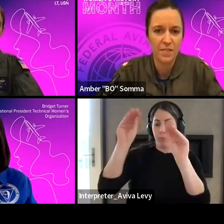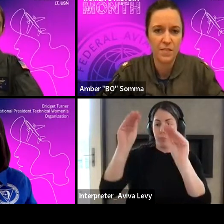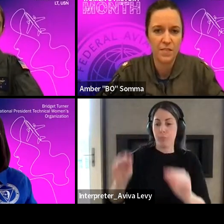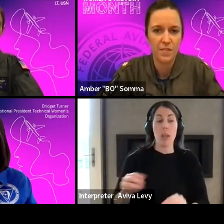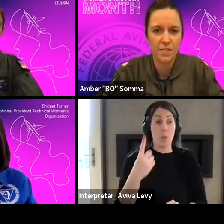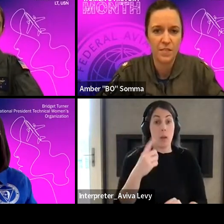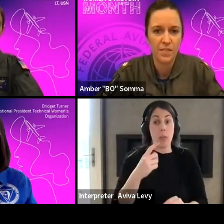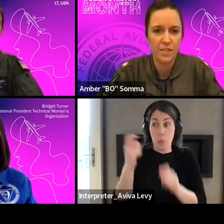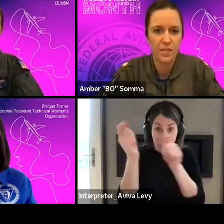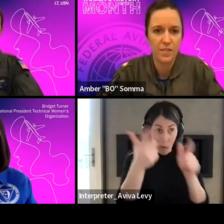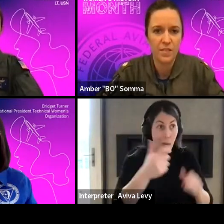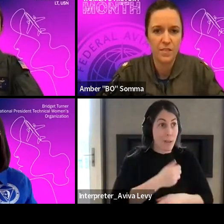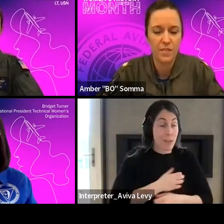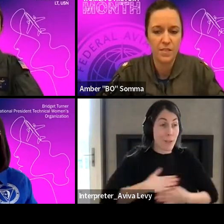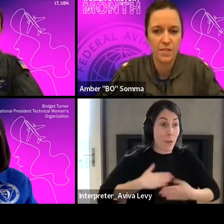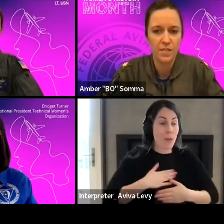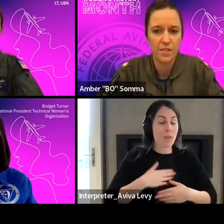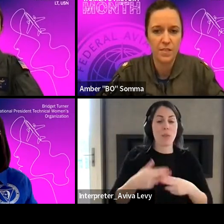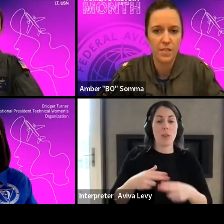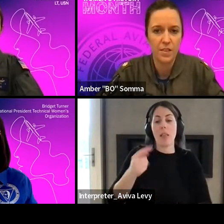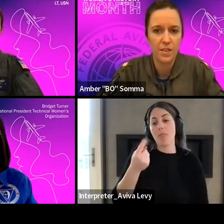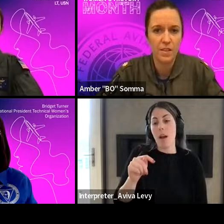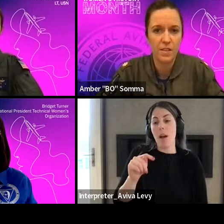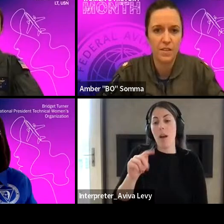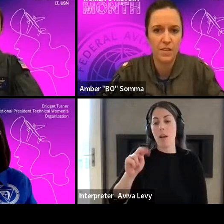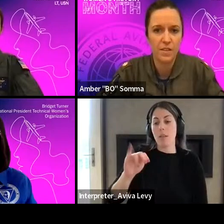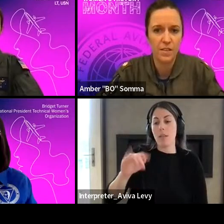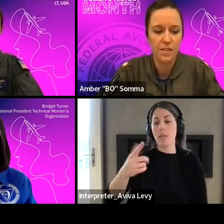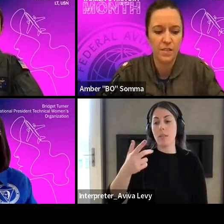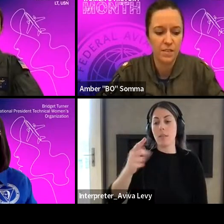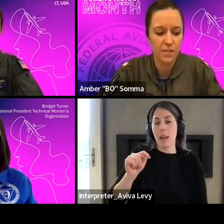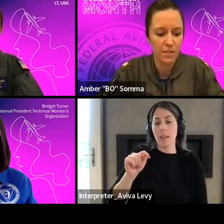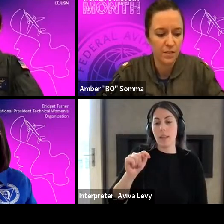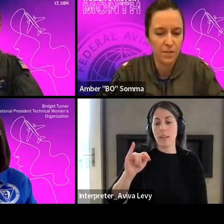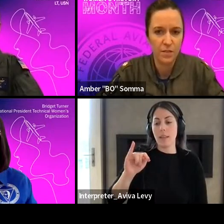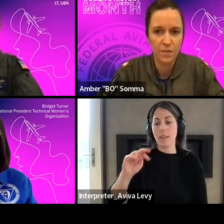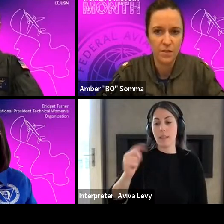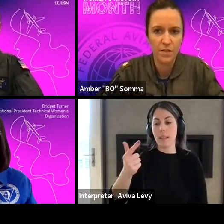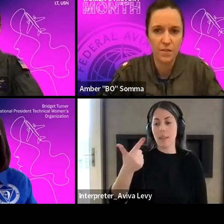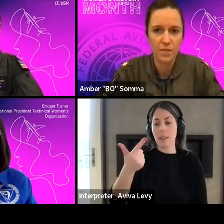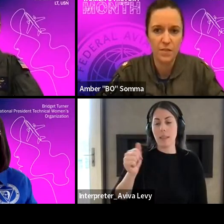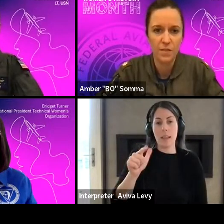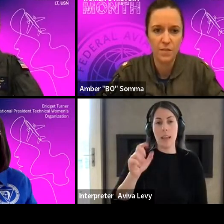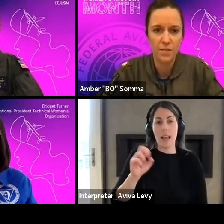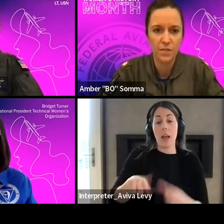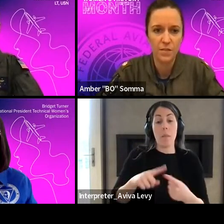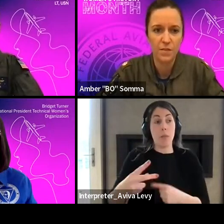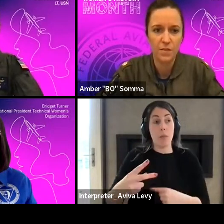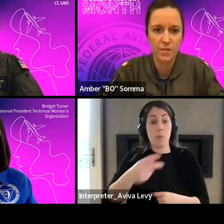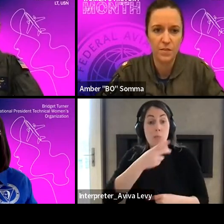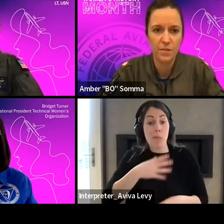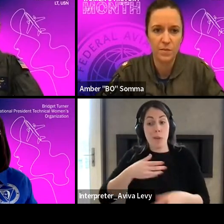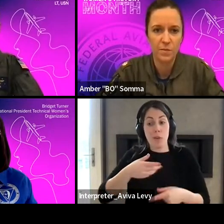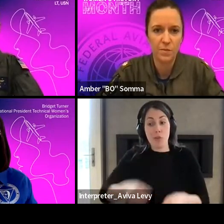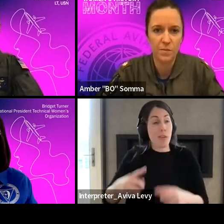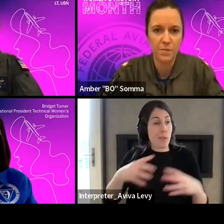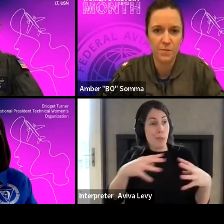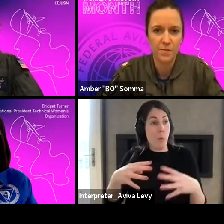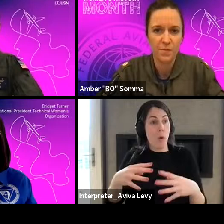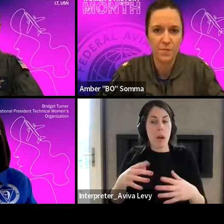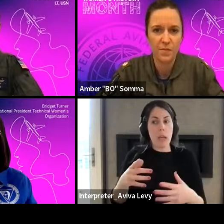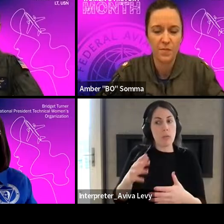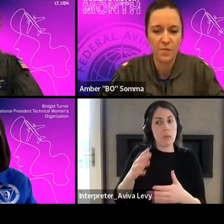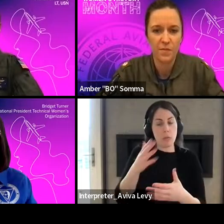about two women during the war. And it was like a really encouraging story about like female